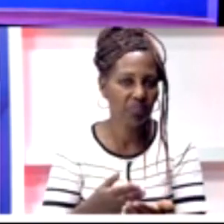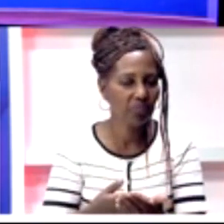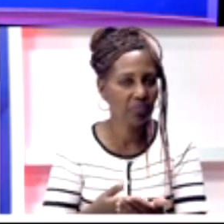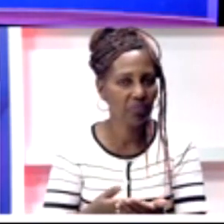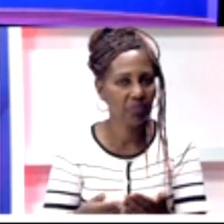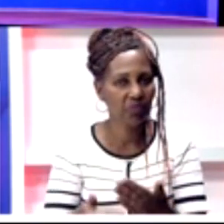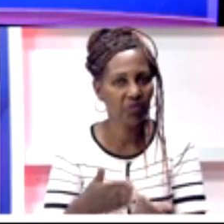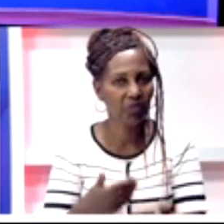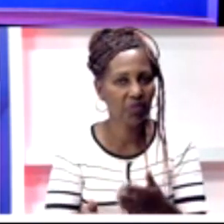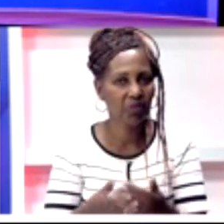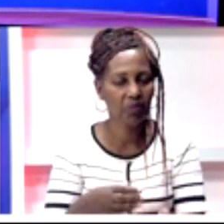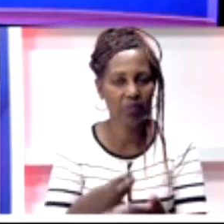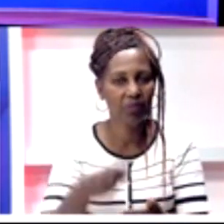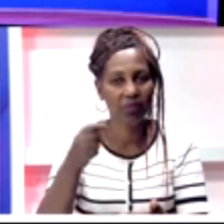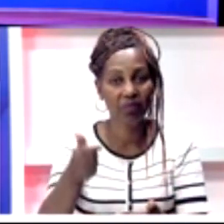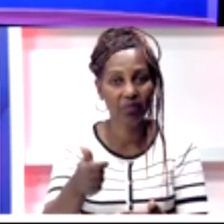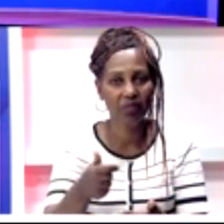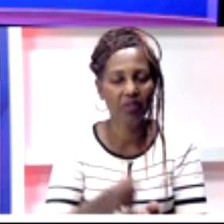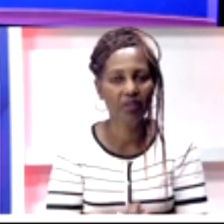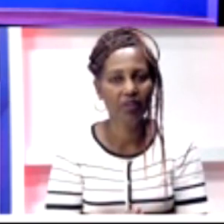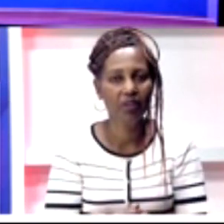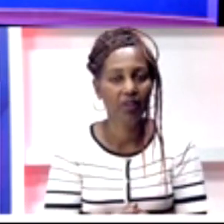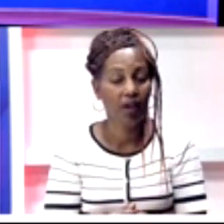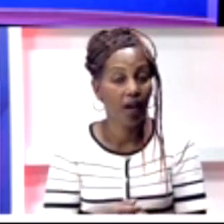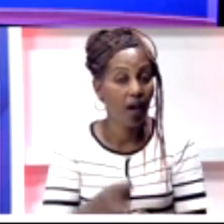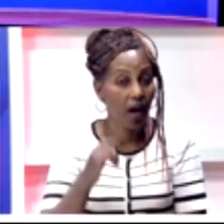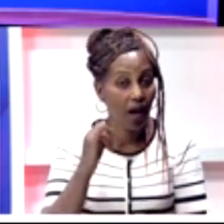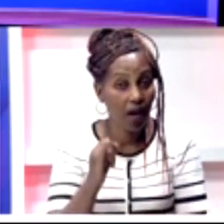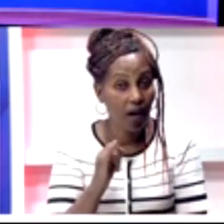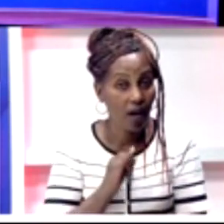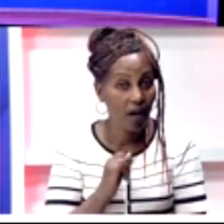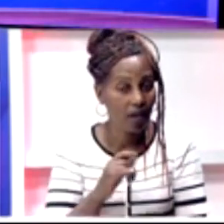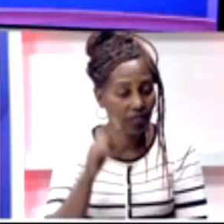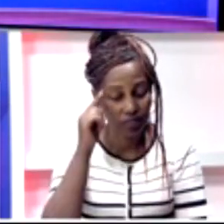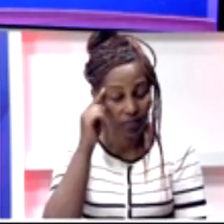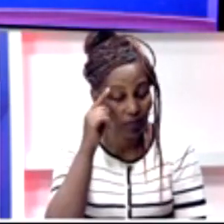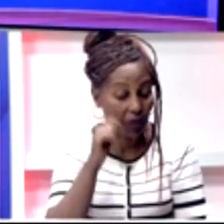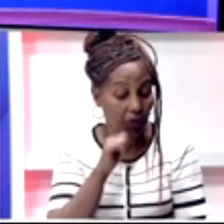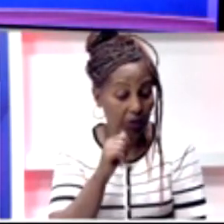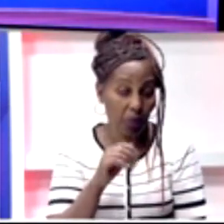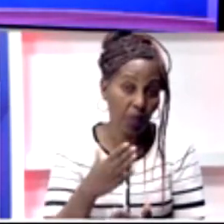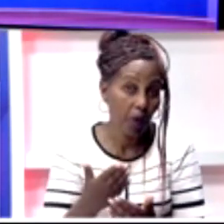Donnie says, "I don't think so. It might cost more."